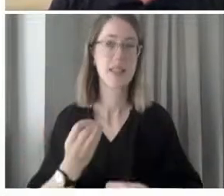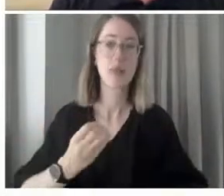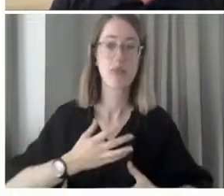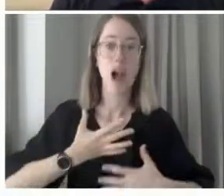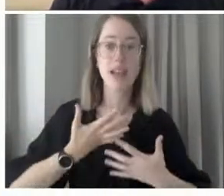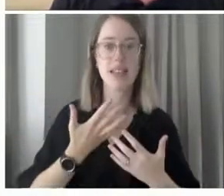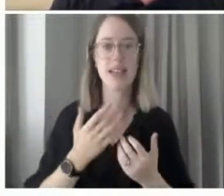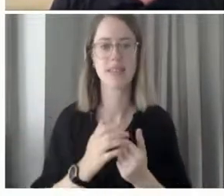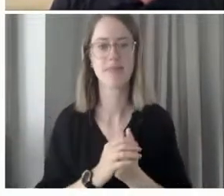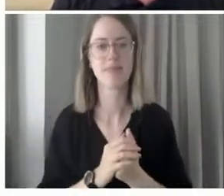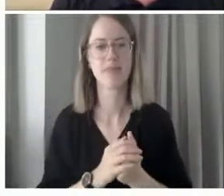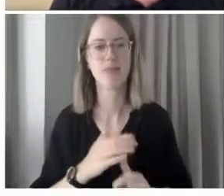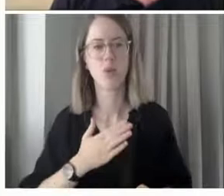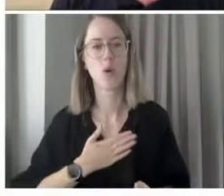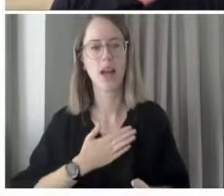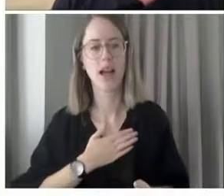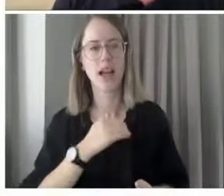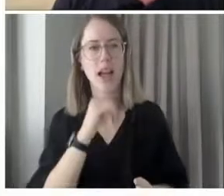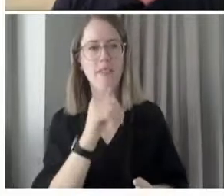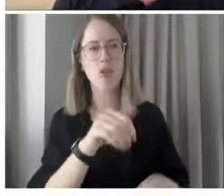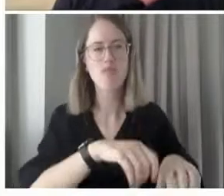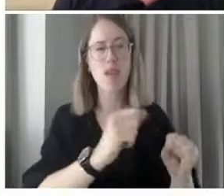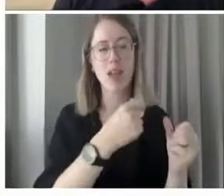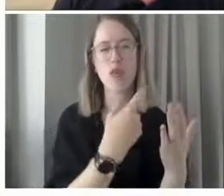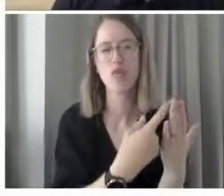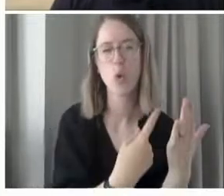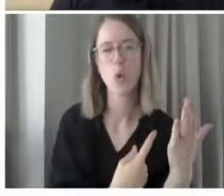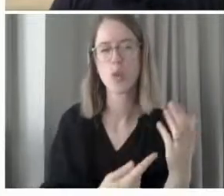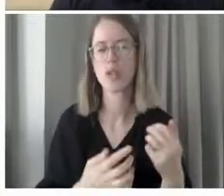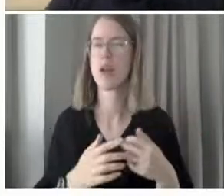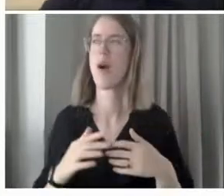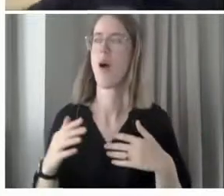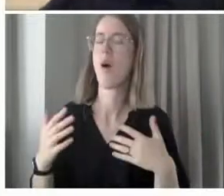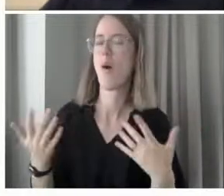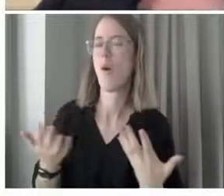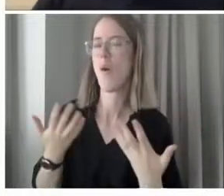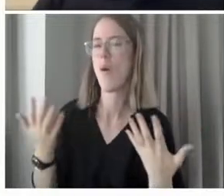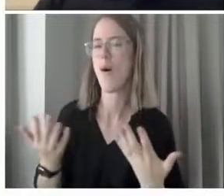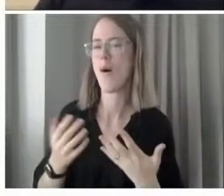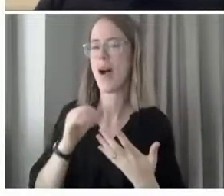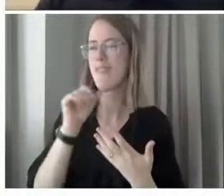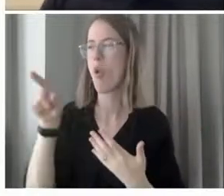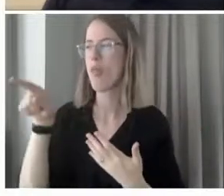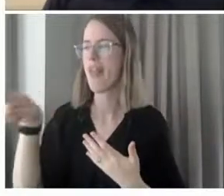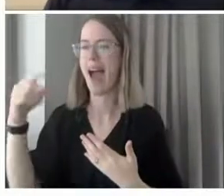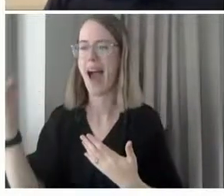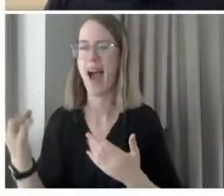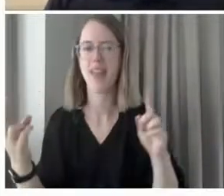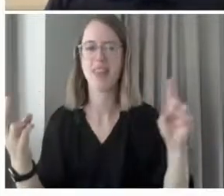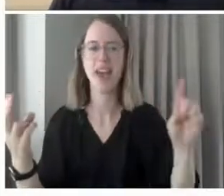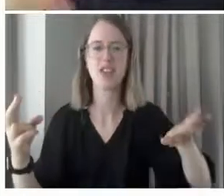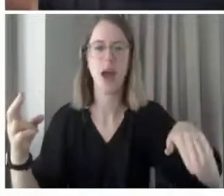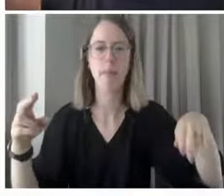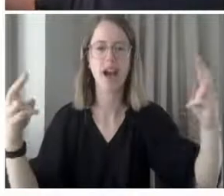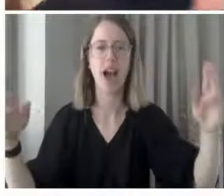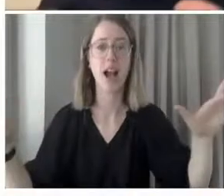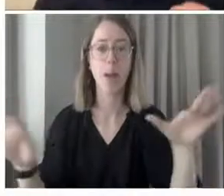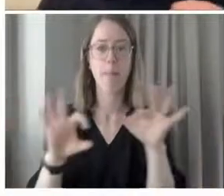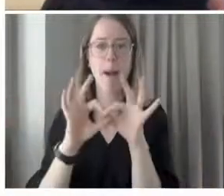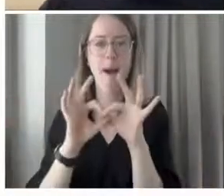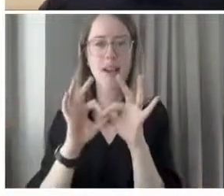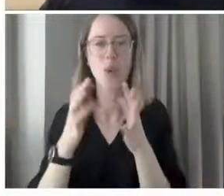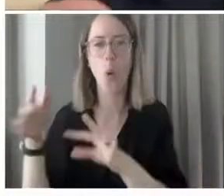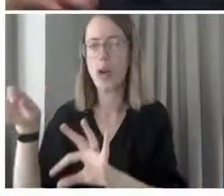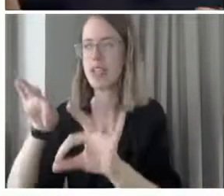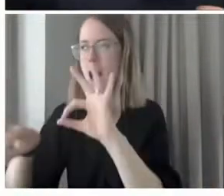So we like it when you break rules, where you combine one art form with another, or you bring together science